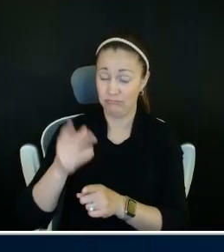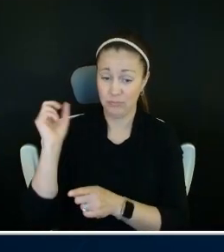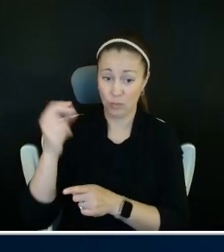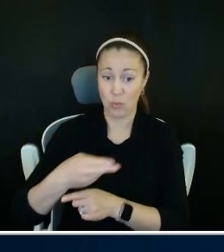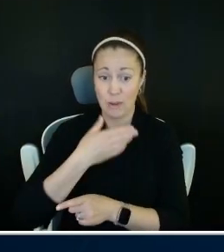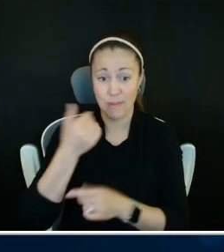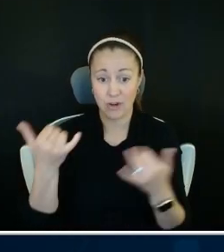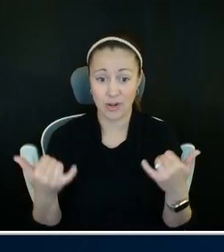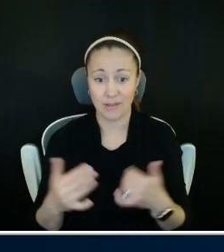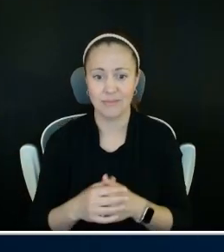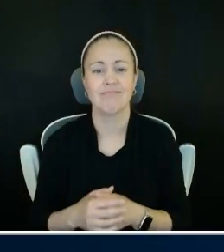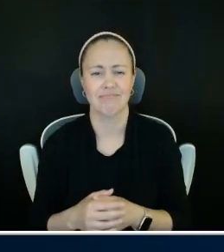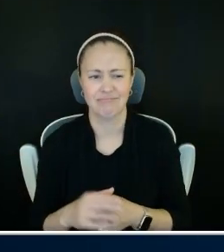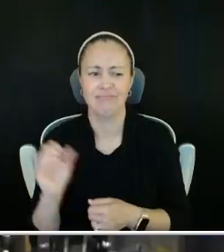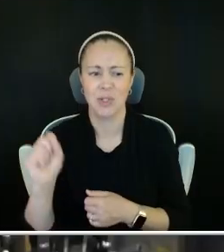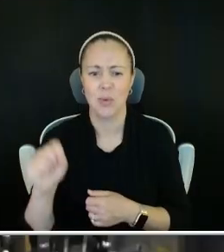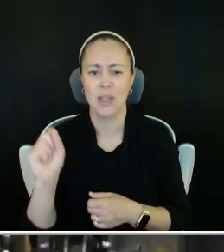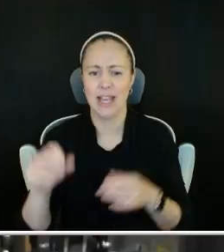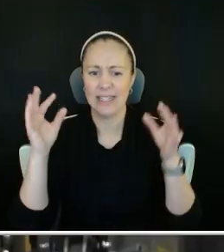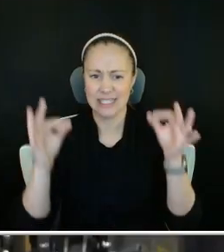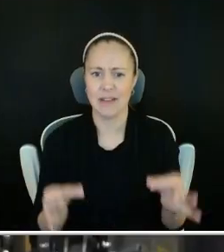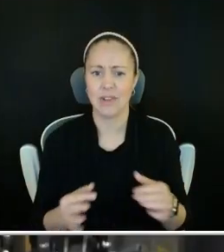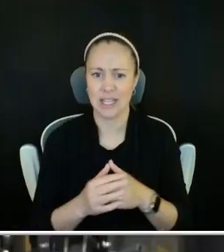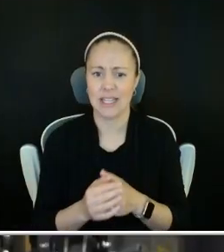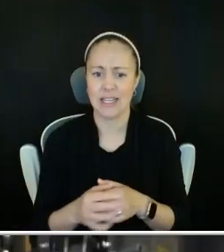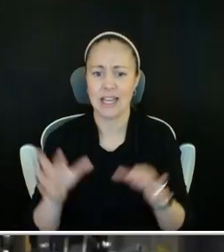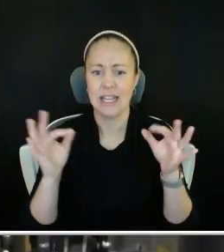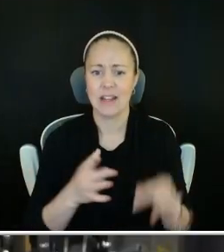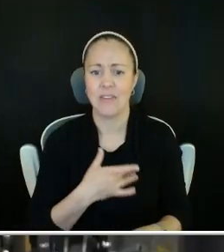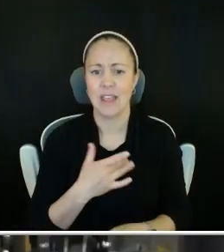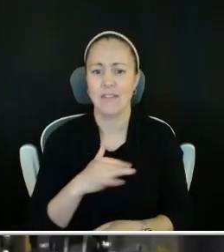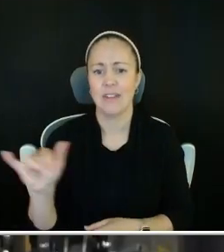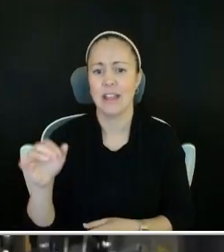Oh yeah, definitely. I definitely feel my throws are stronger and harder.